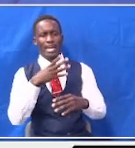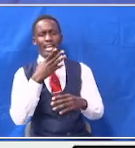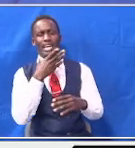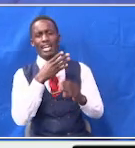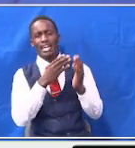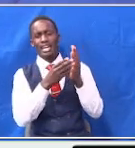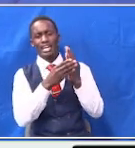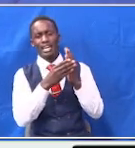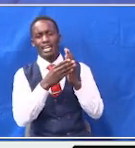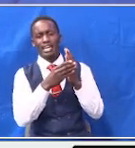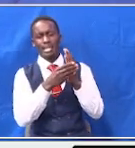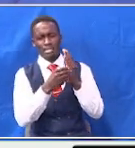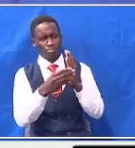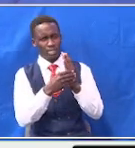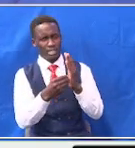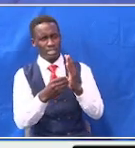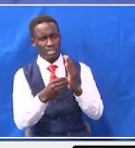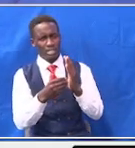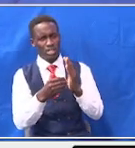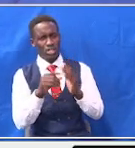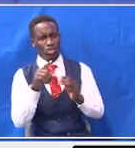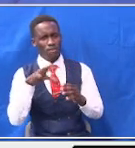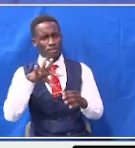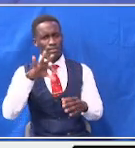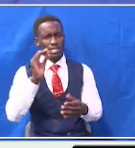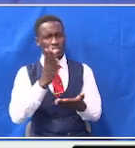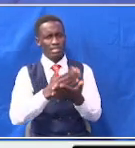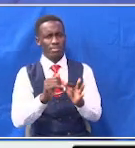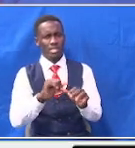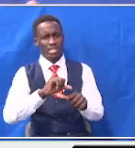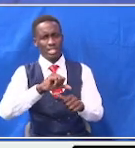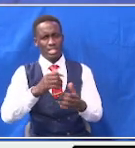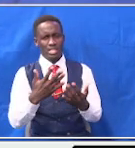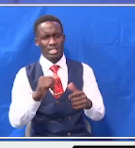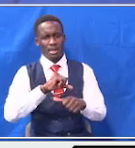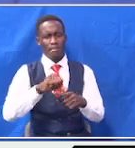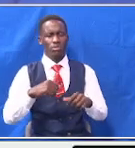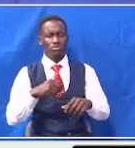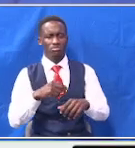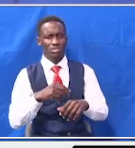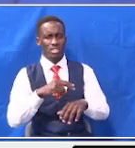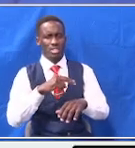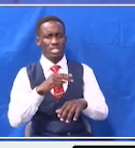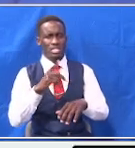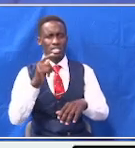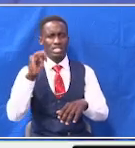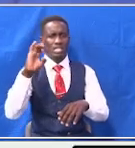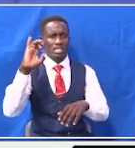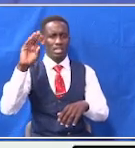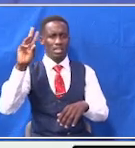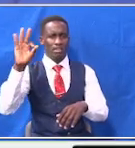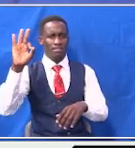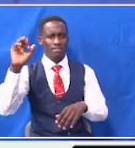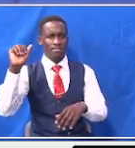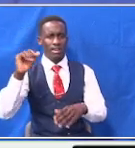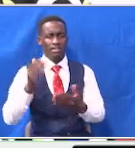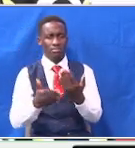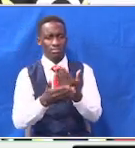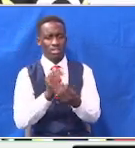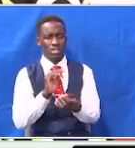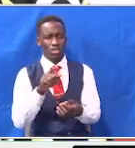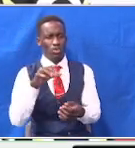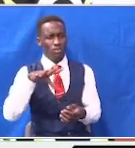find the measures outlined, for example, Taifa Care, do you find, and digitization as well, and the others that you mentioned, do you find these